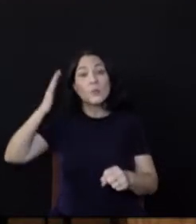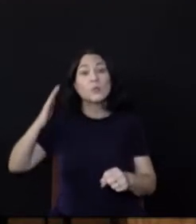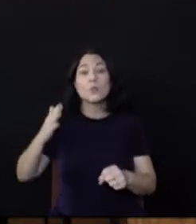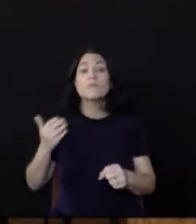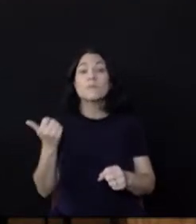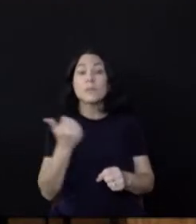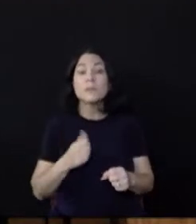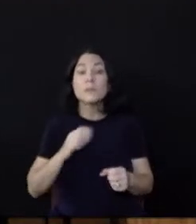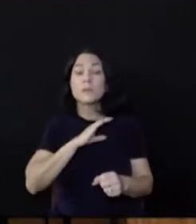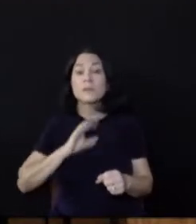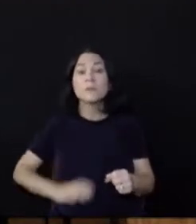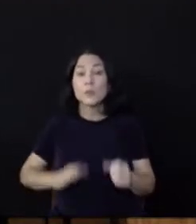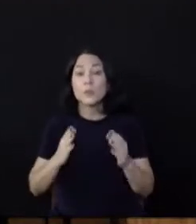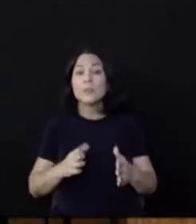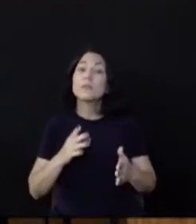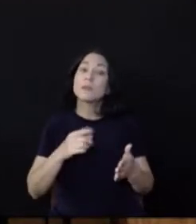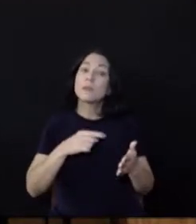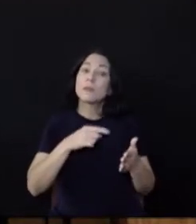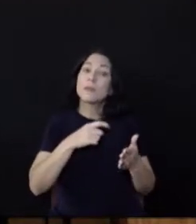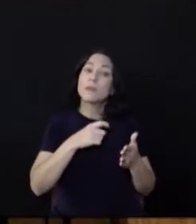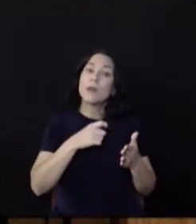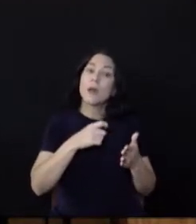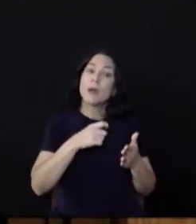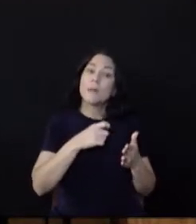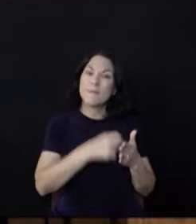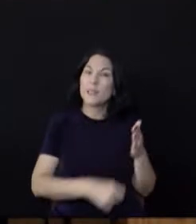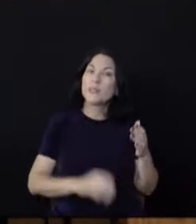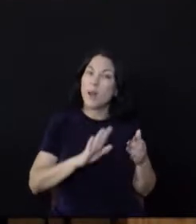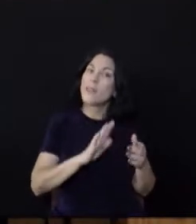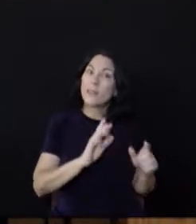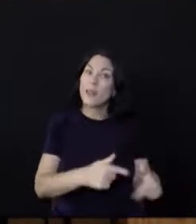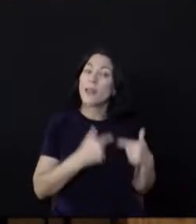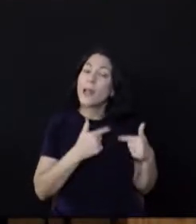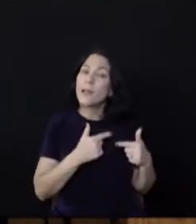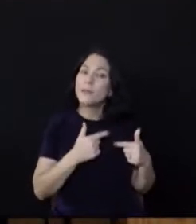earth, well, you better have much more than just good doctrine.